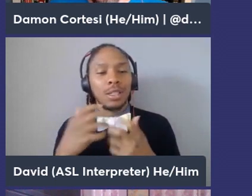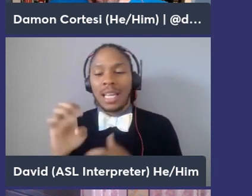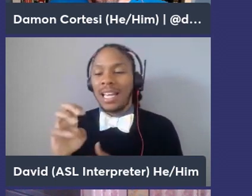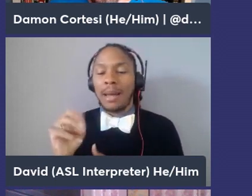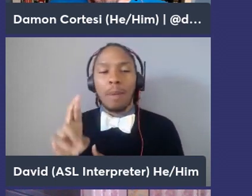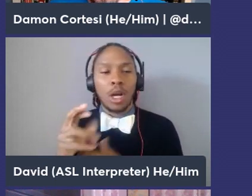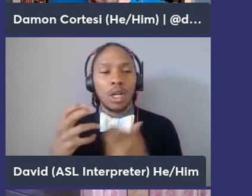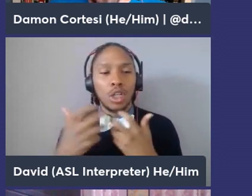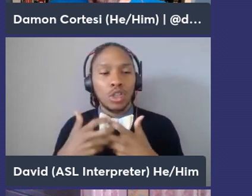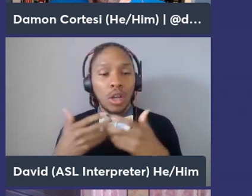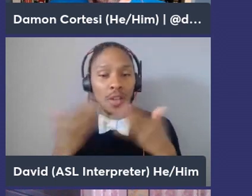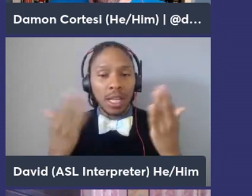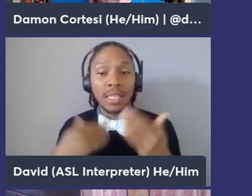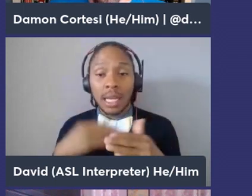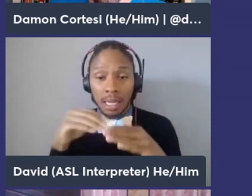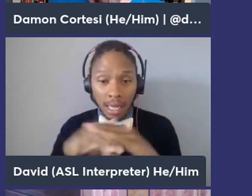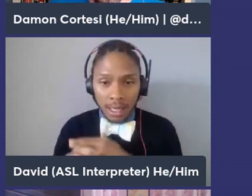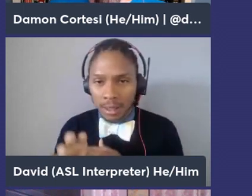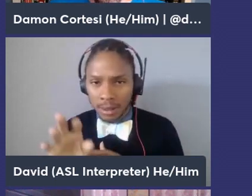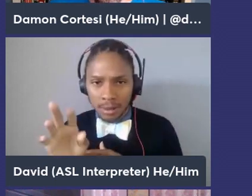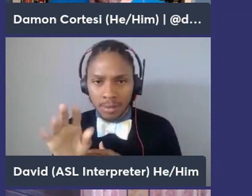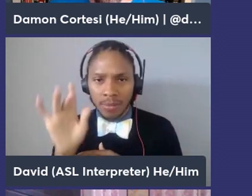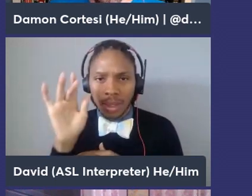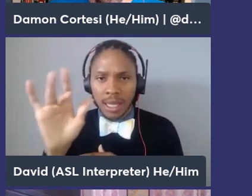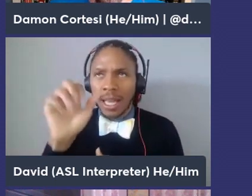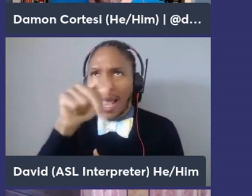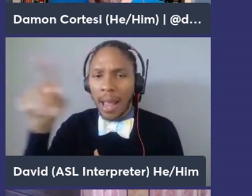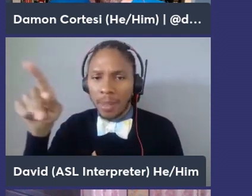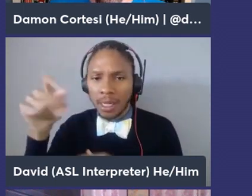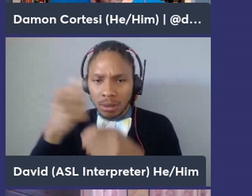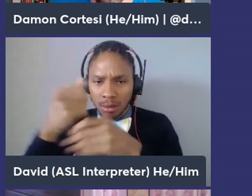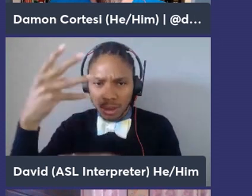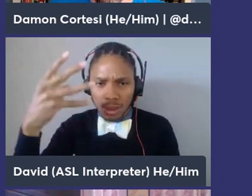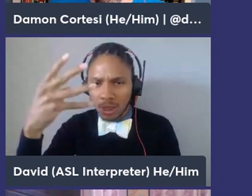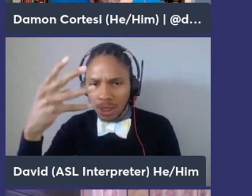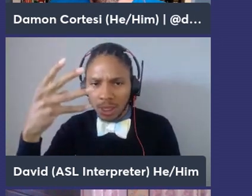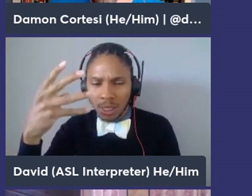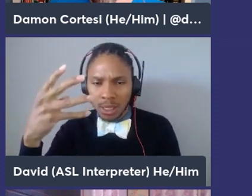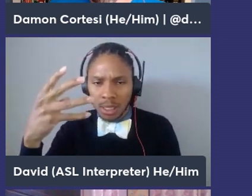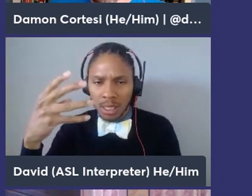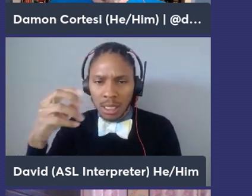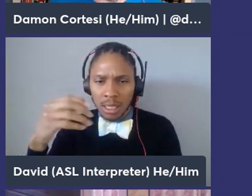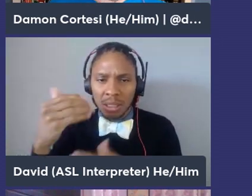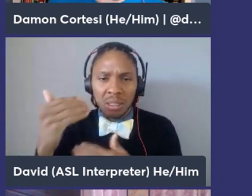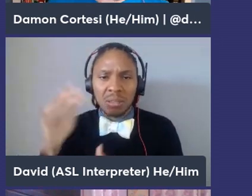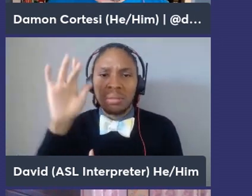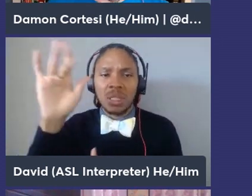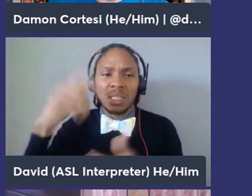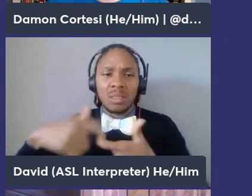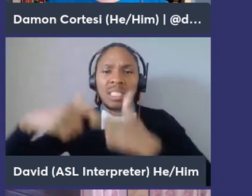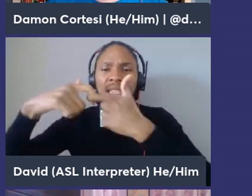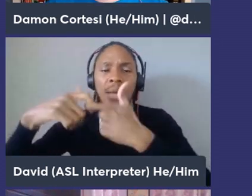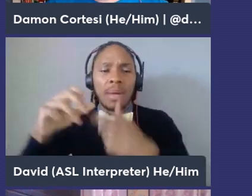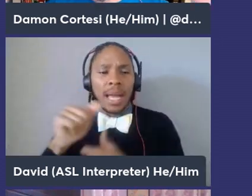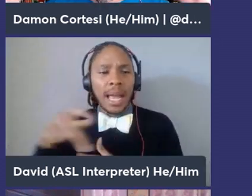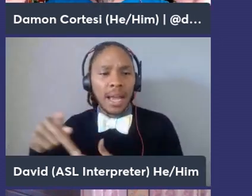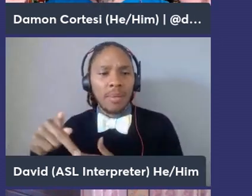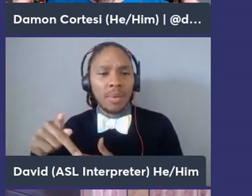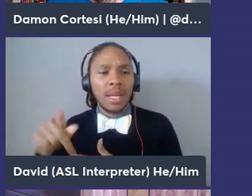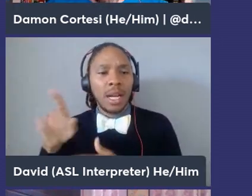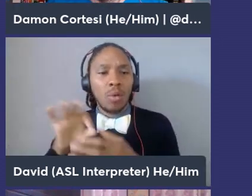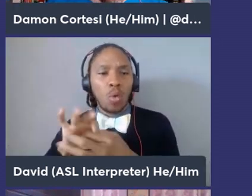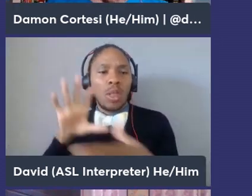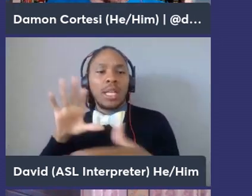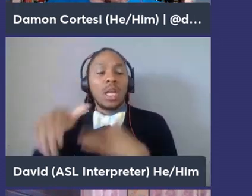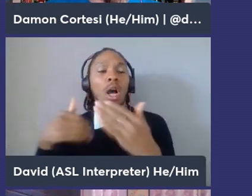serverless is I can go in here and click on my application, and I could just go ahead and stop that application, and it would release all the resources,